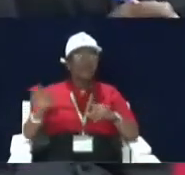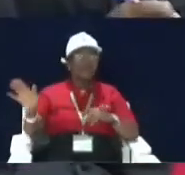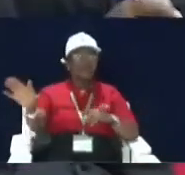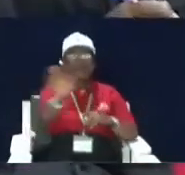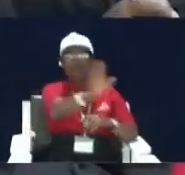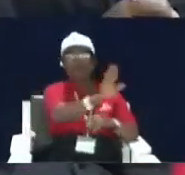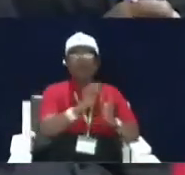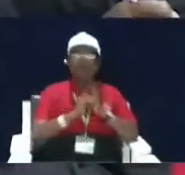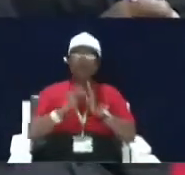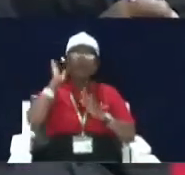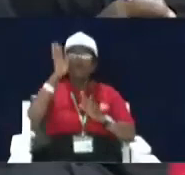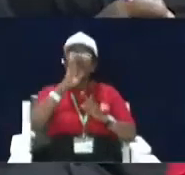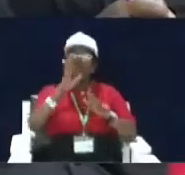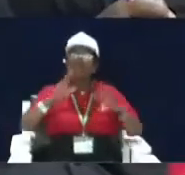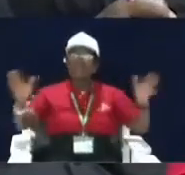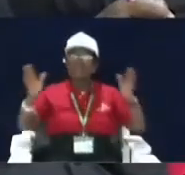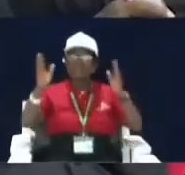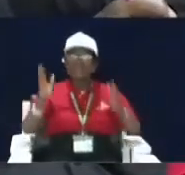that.